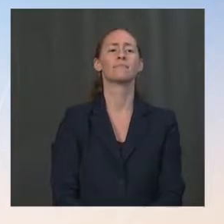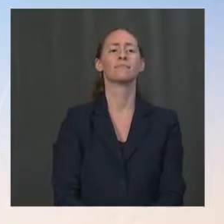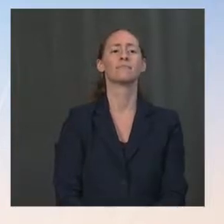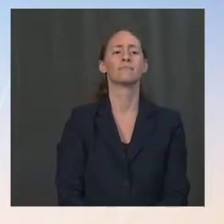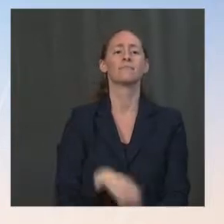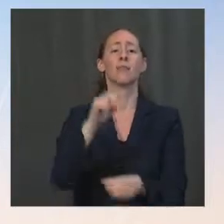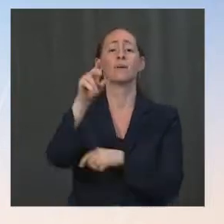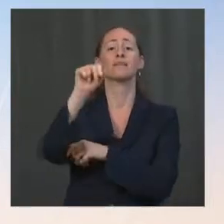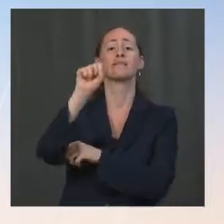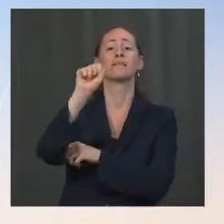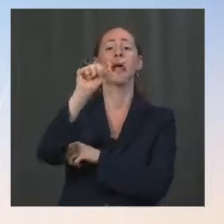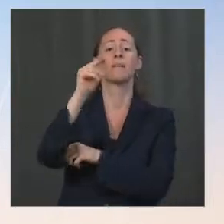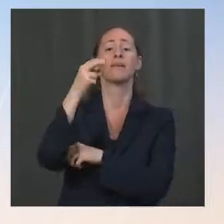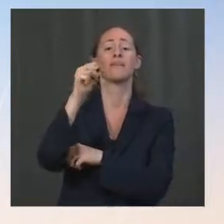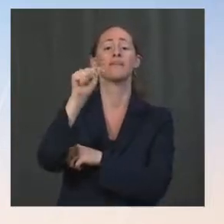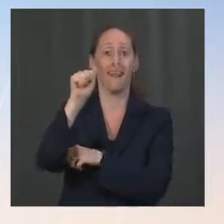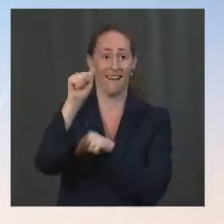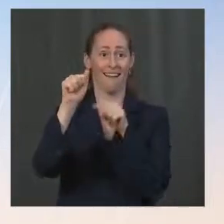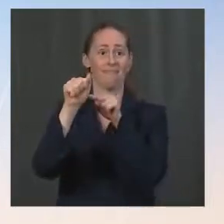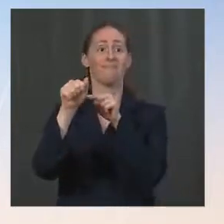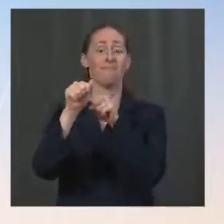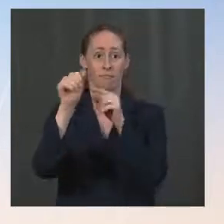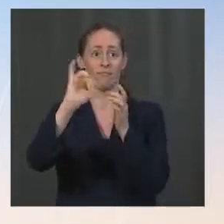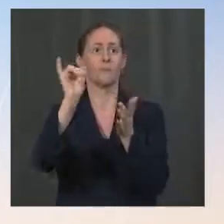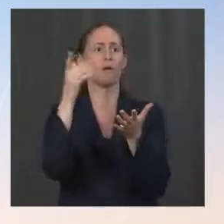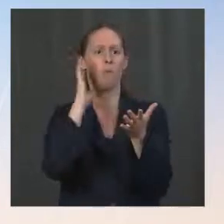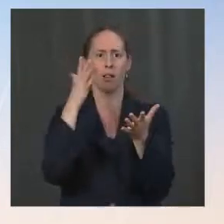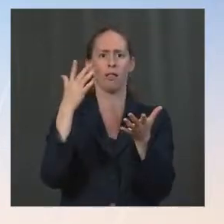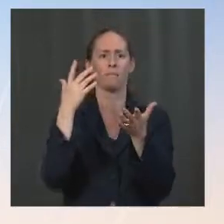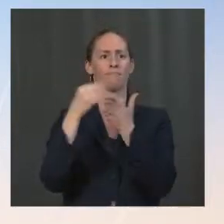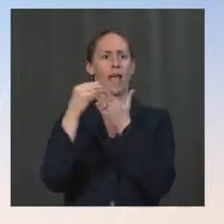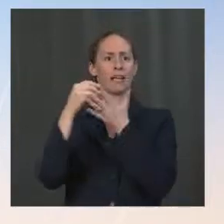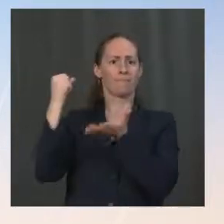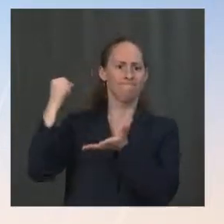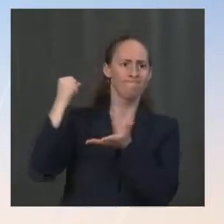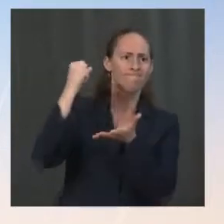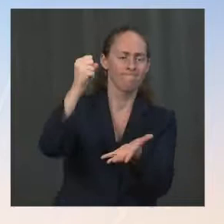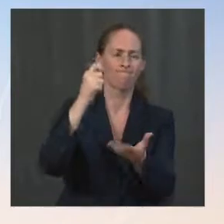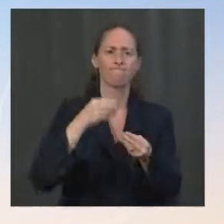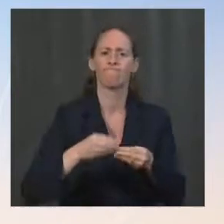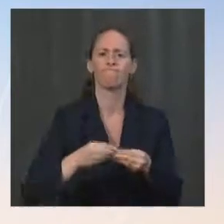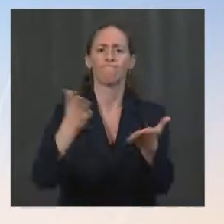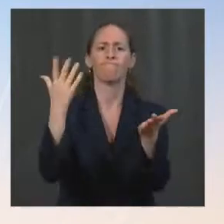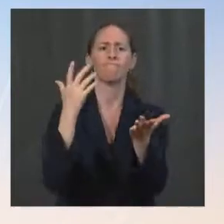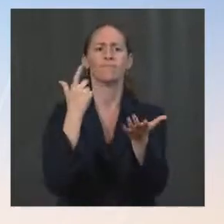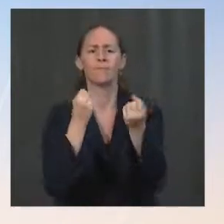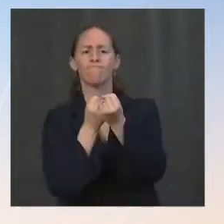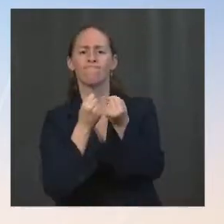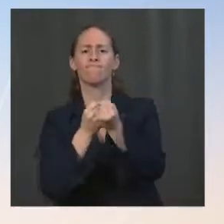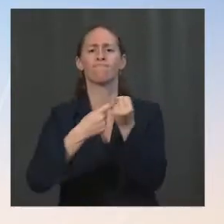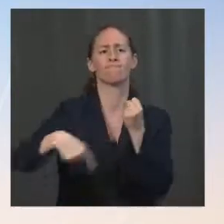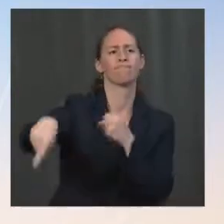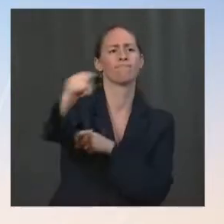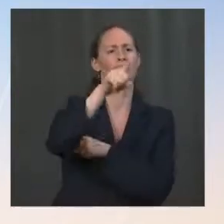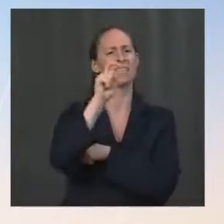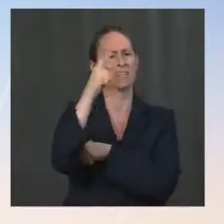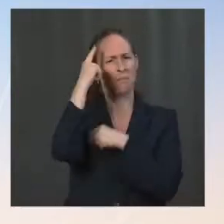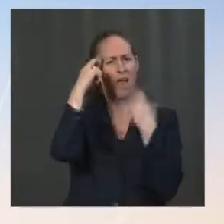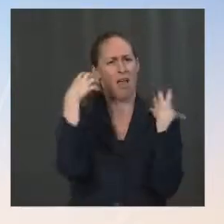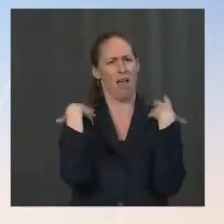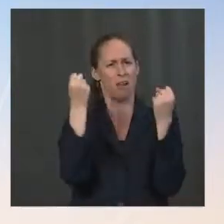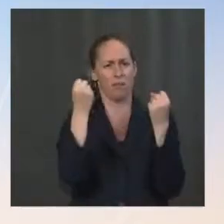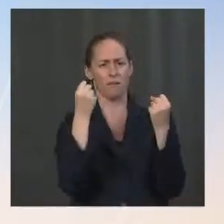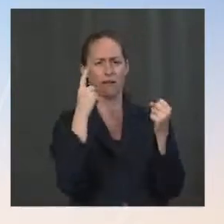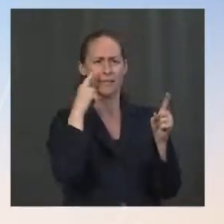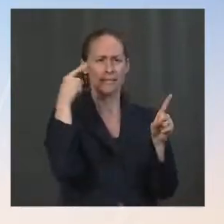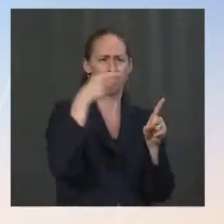29 awards totaling $74.1 million to enhance mental health services for school-aged youth. So as an example